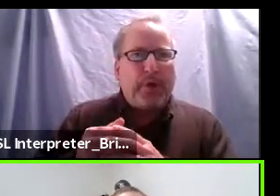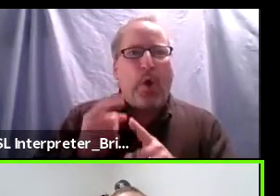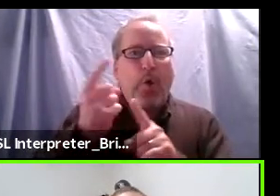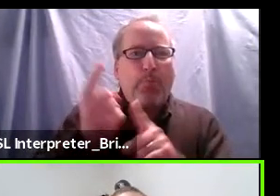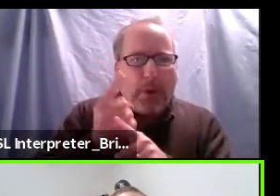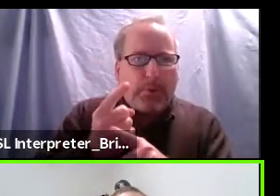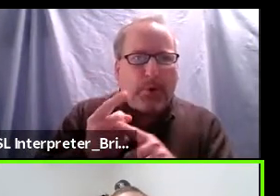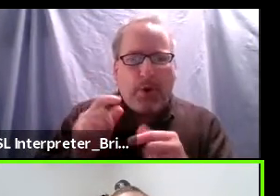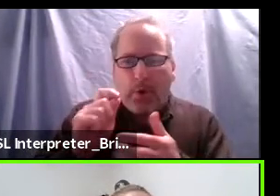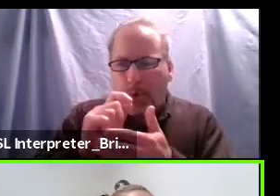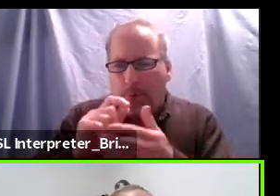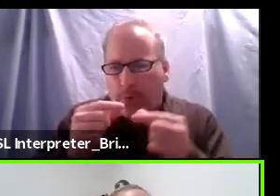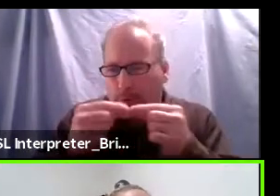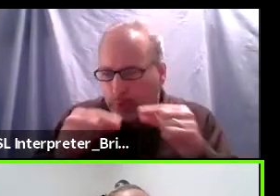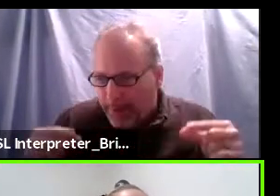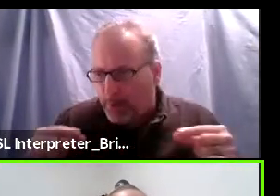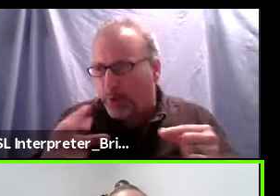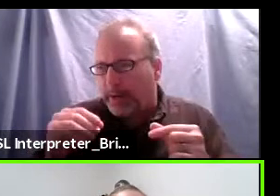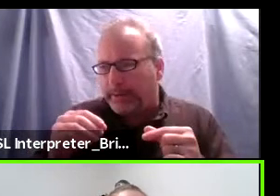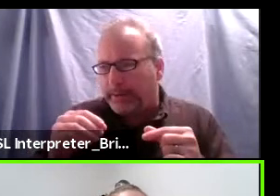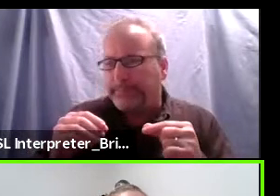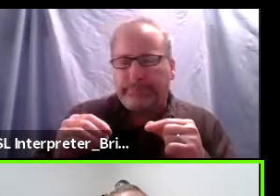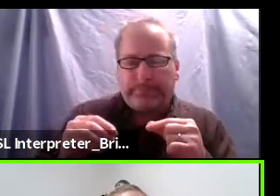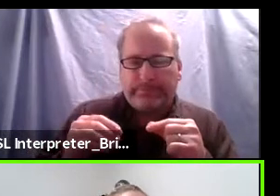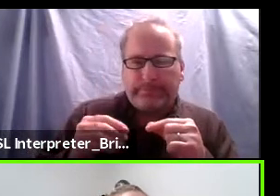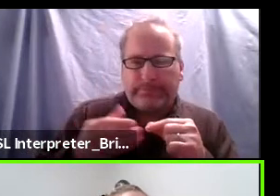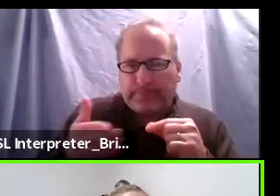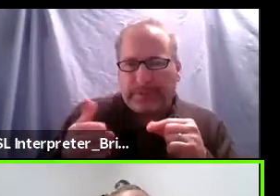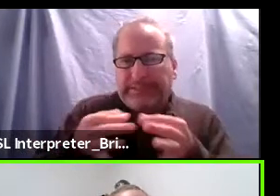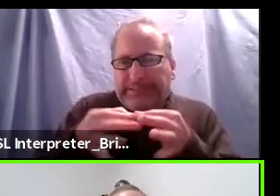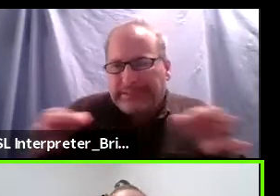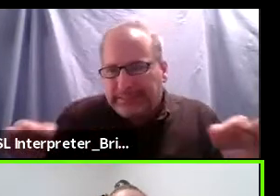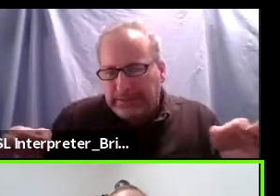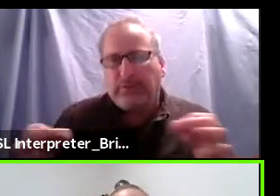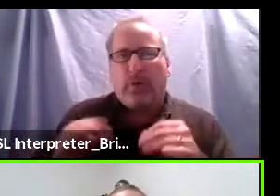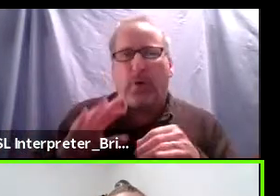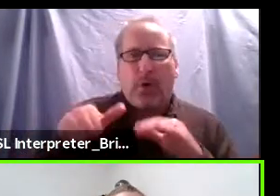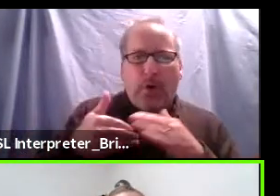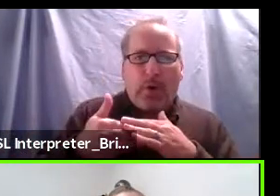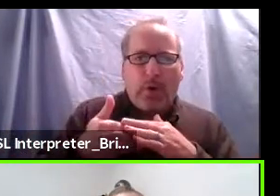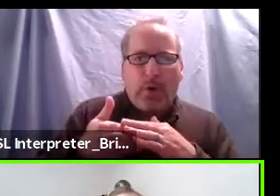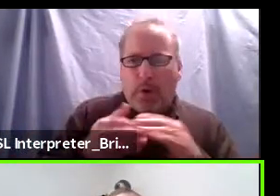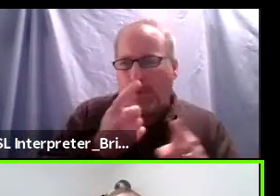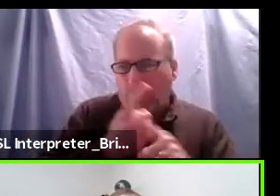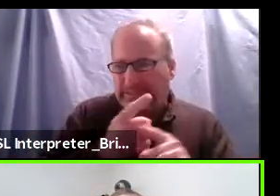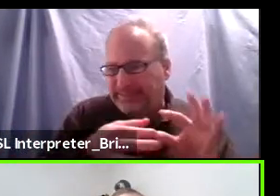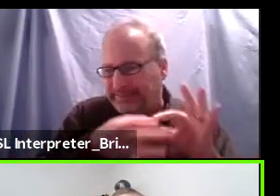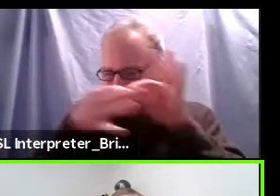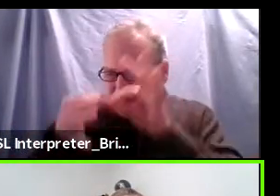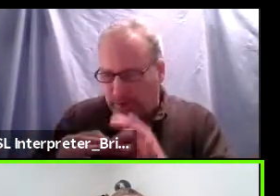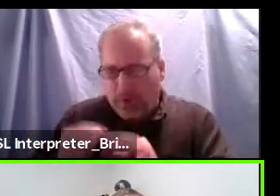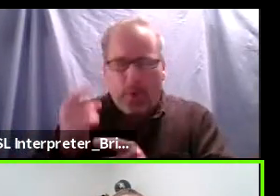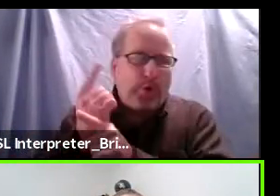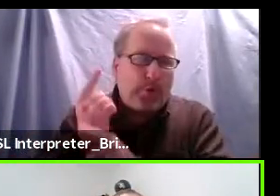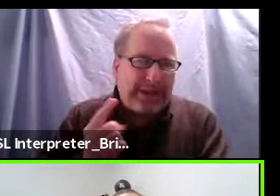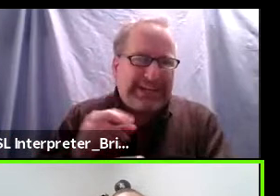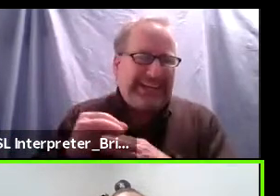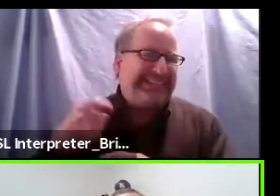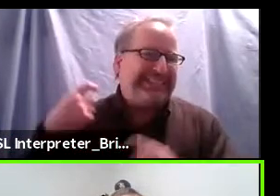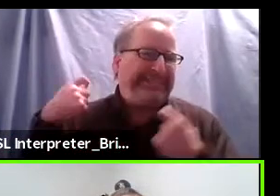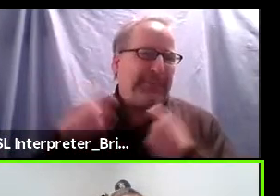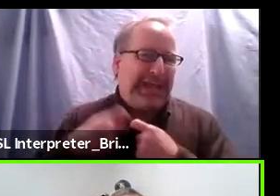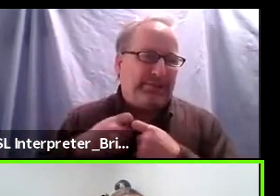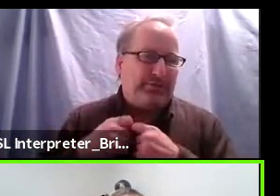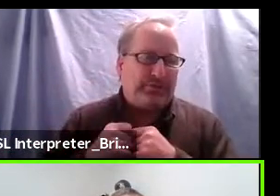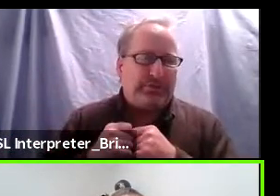punctuation and such kind of are all, make it all grammatically correct in Spanish. And so it is a